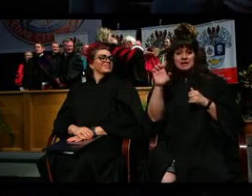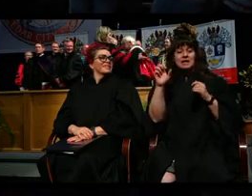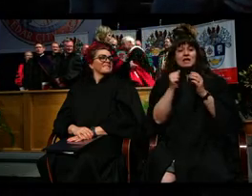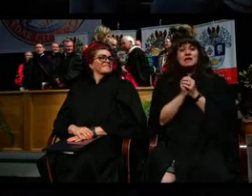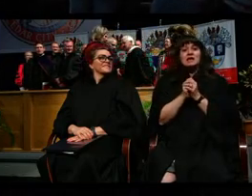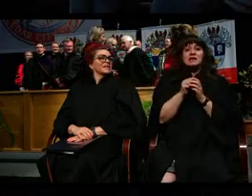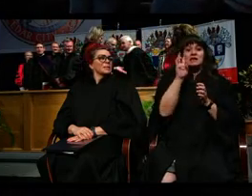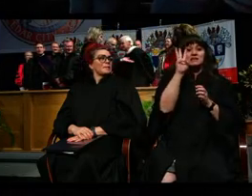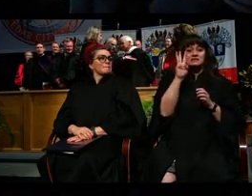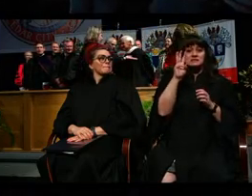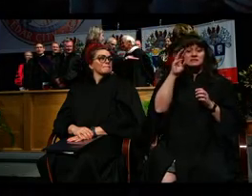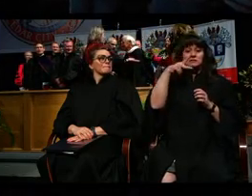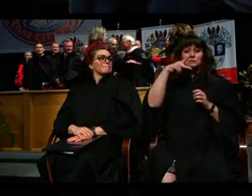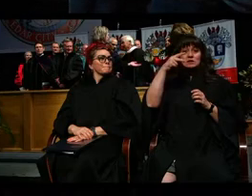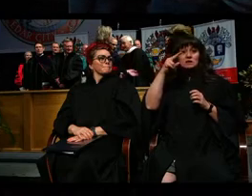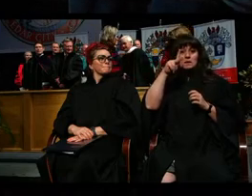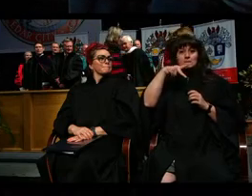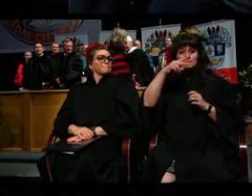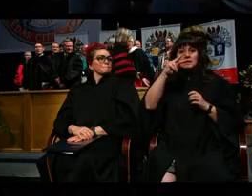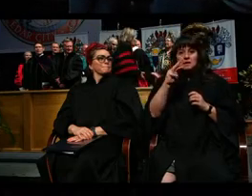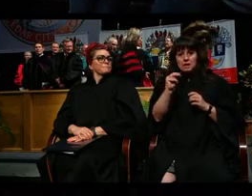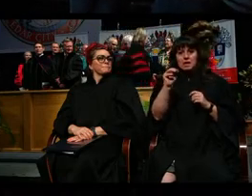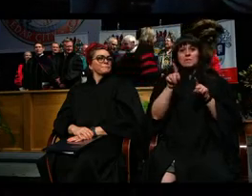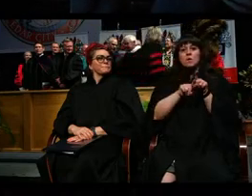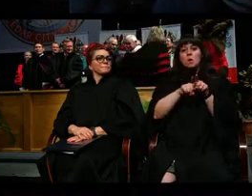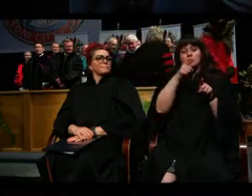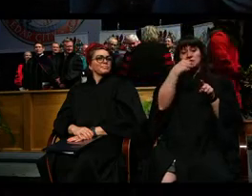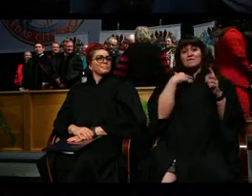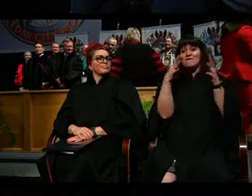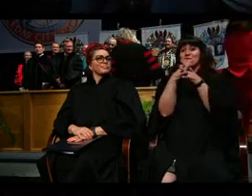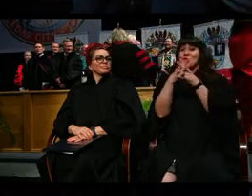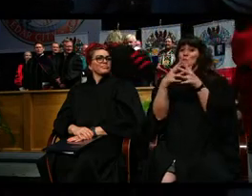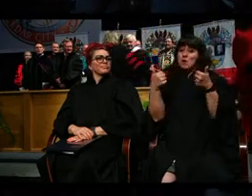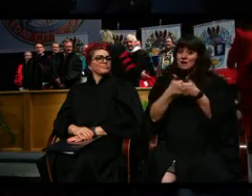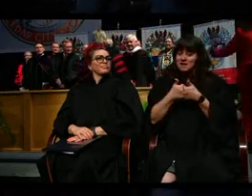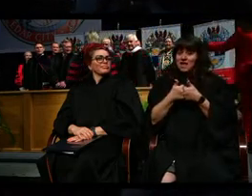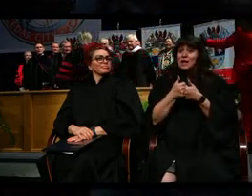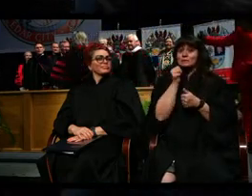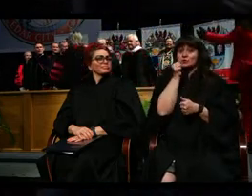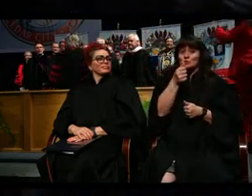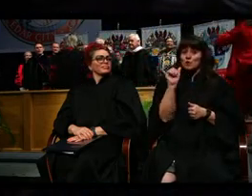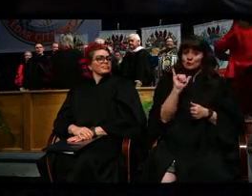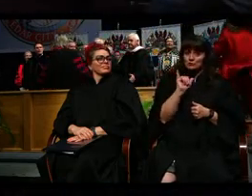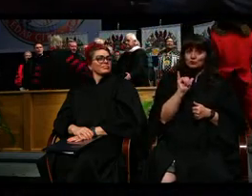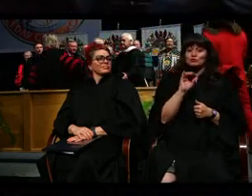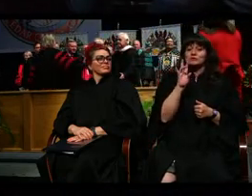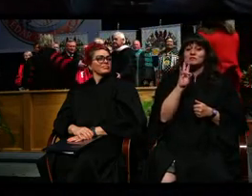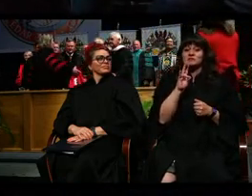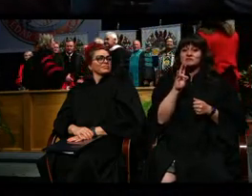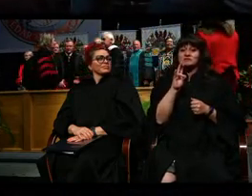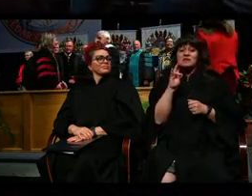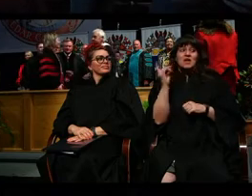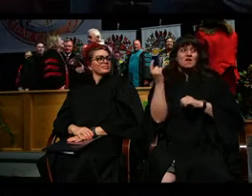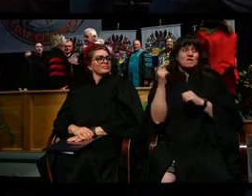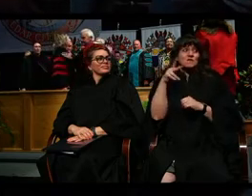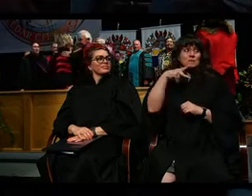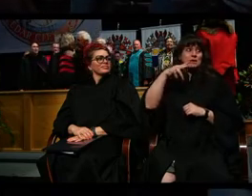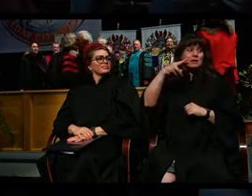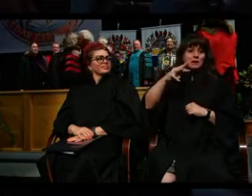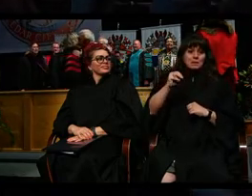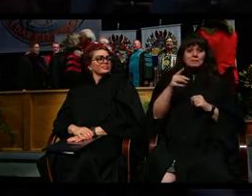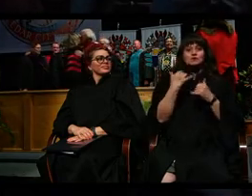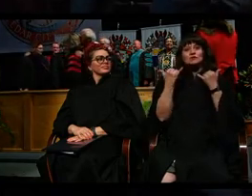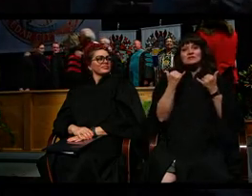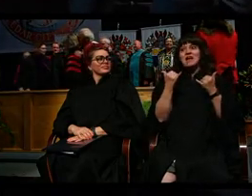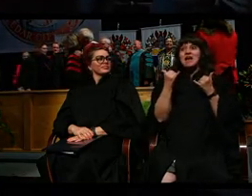with a football game at Eccles Coliseum, and we encourage all to join together to cheer our mighty T-Birds on as they take